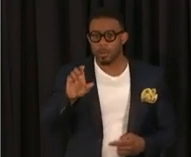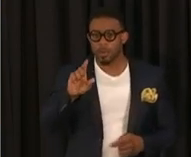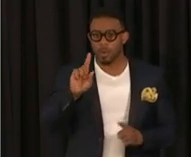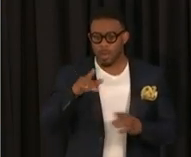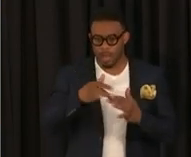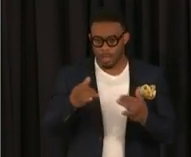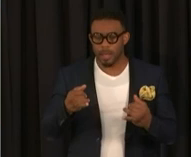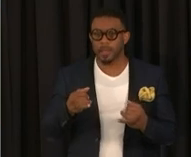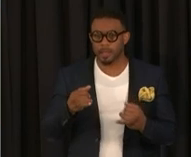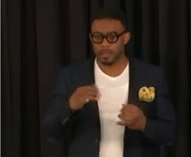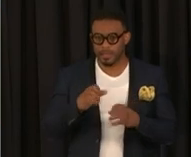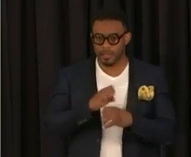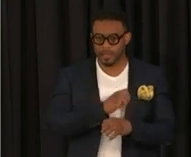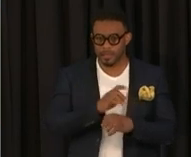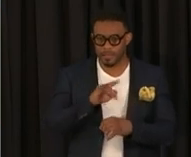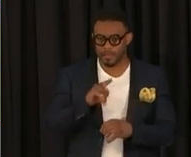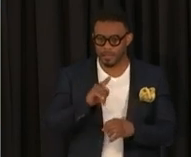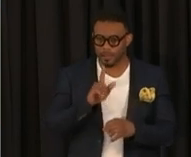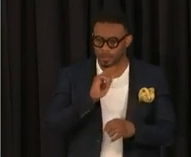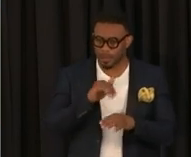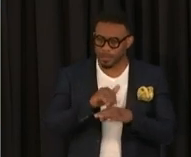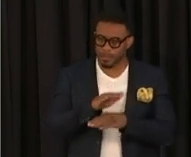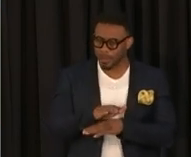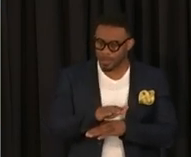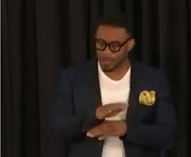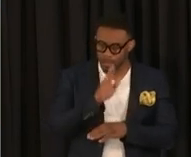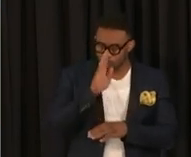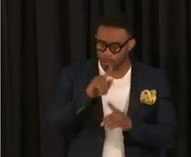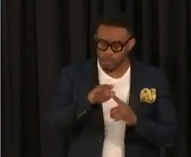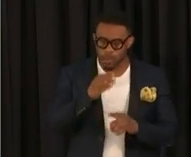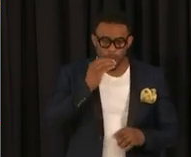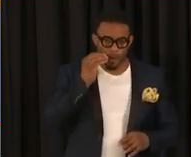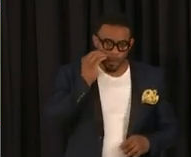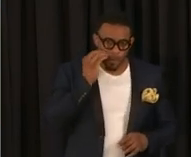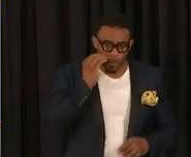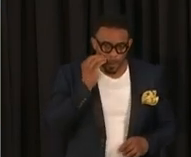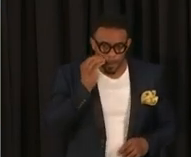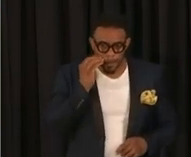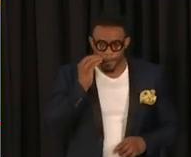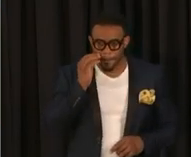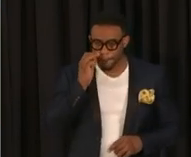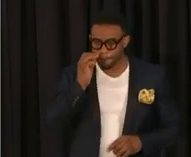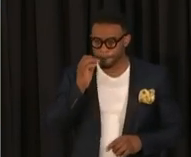dcseu.com, and you can go online and get your energy kit. It will be mailed directly to your home.